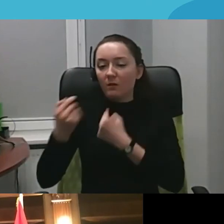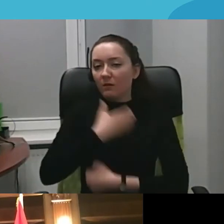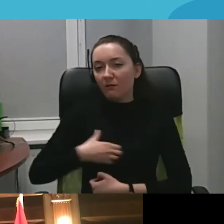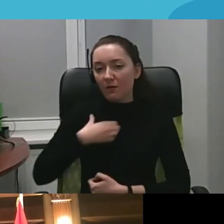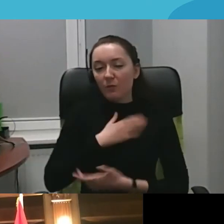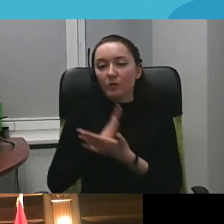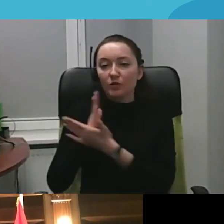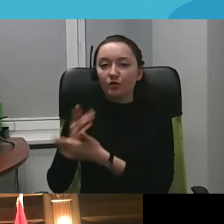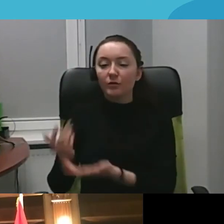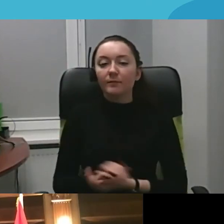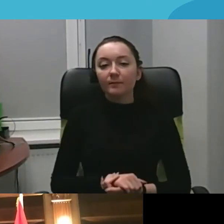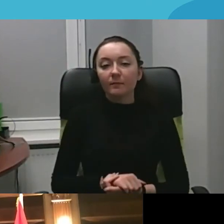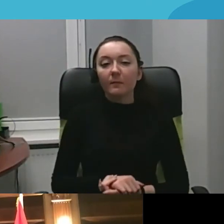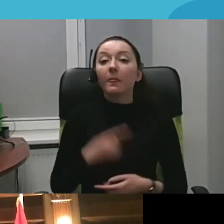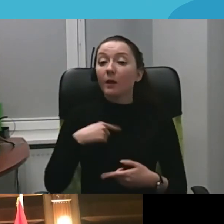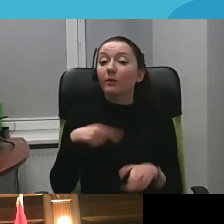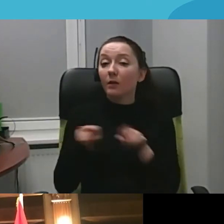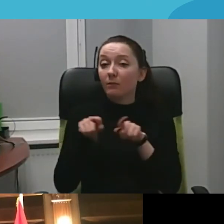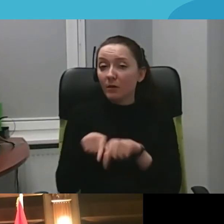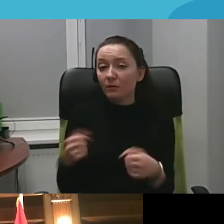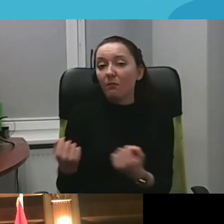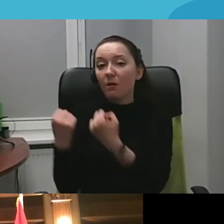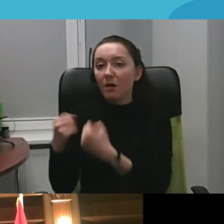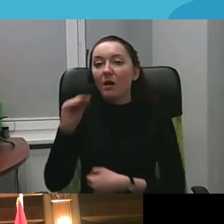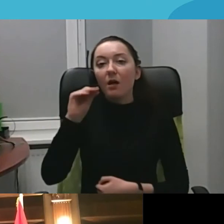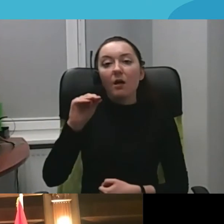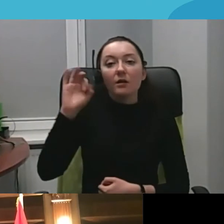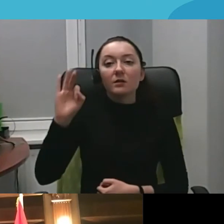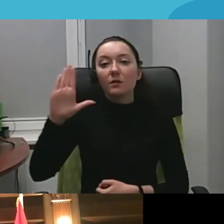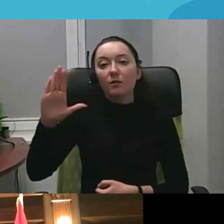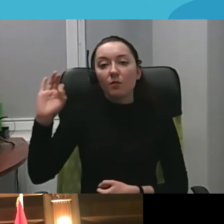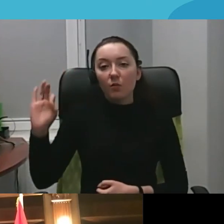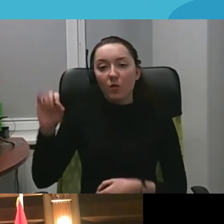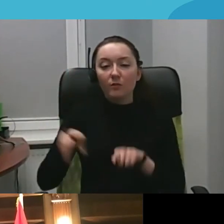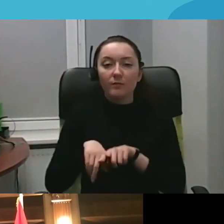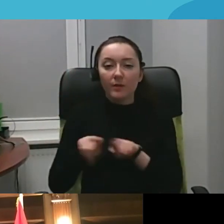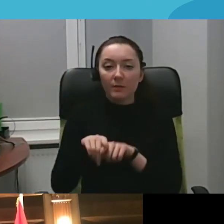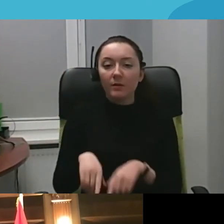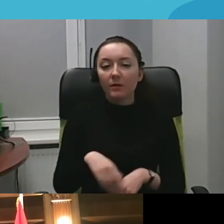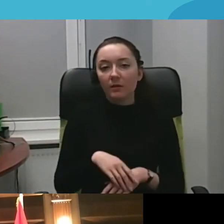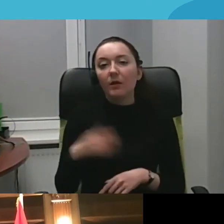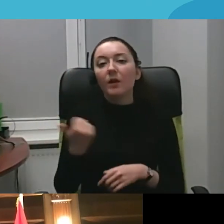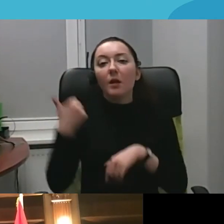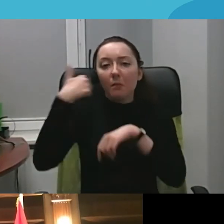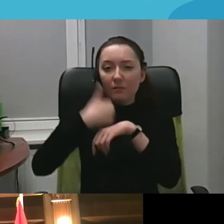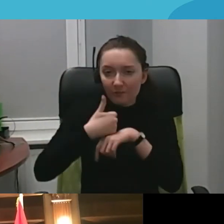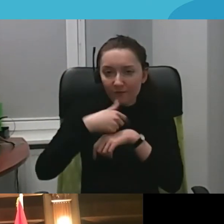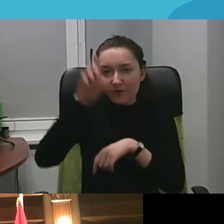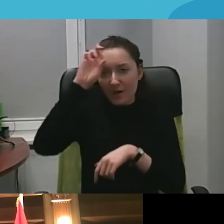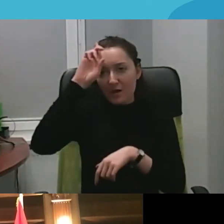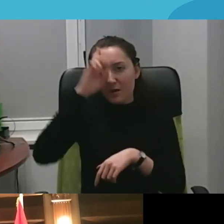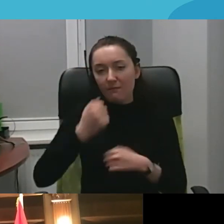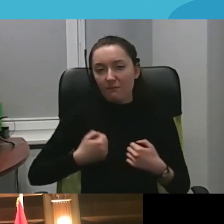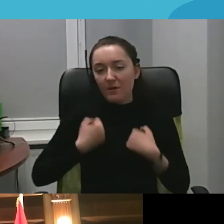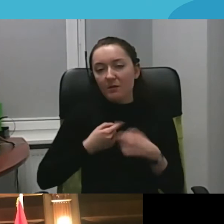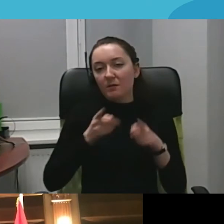we support the OSCE's current and incoming chair's offer to facilitate. We are also continuing to engage with programming partners on